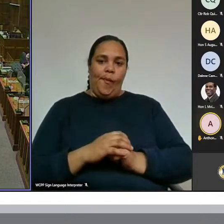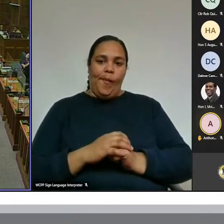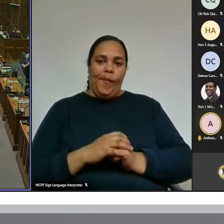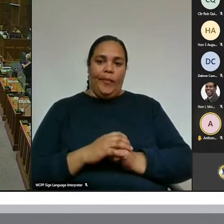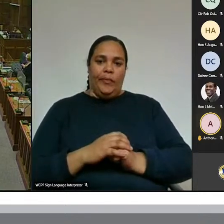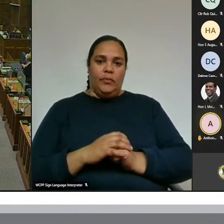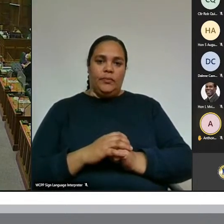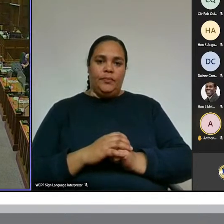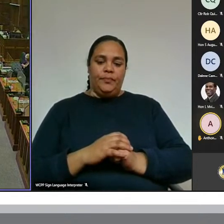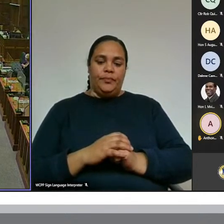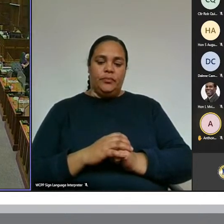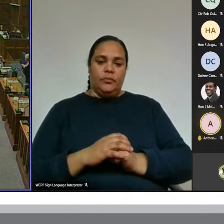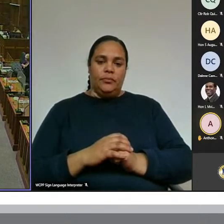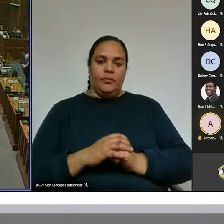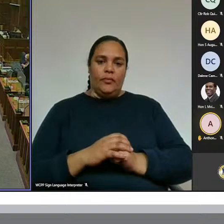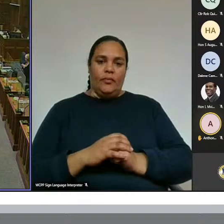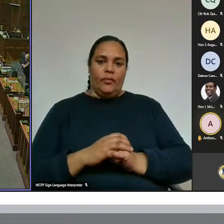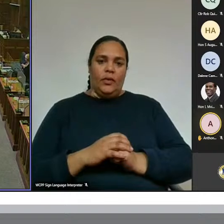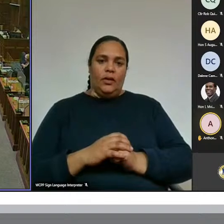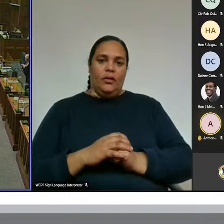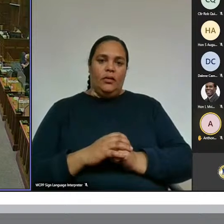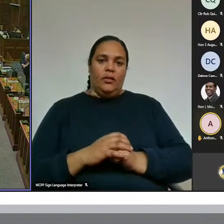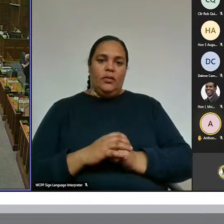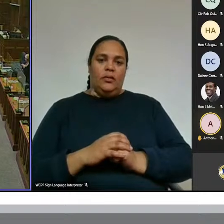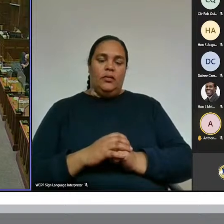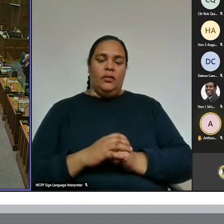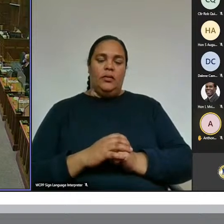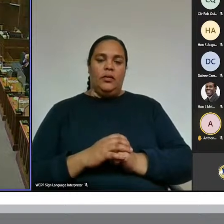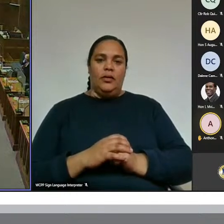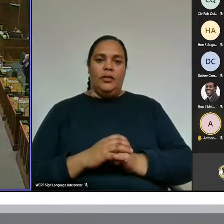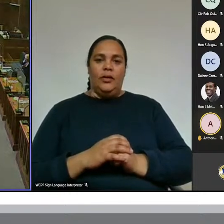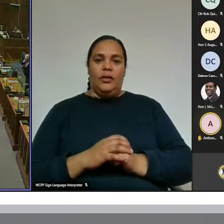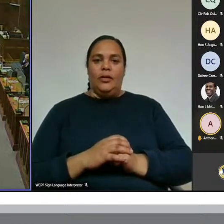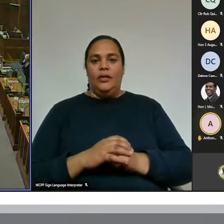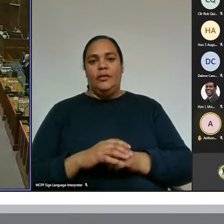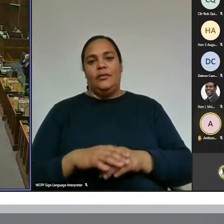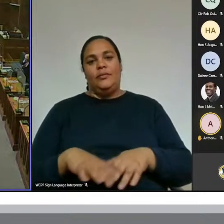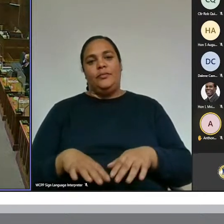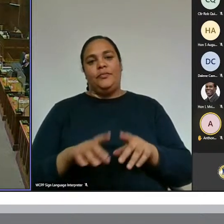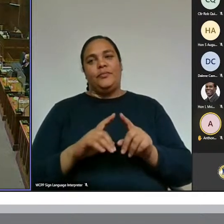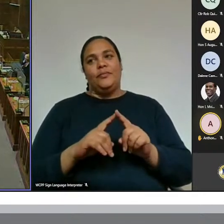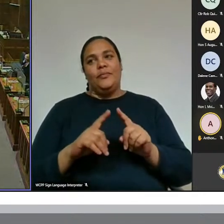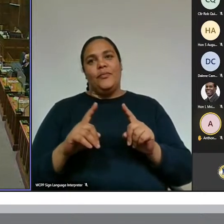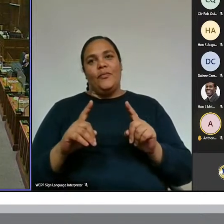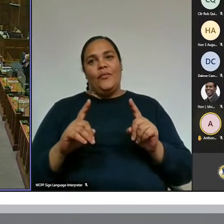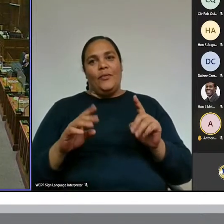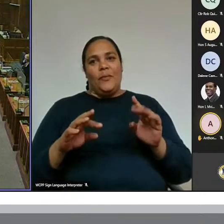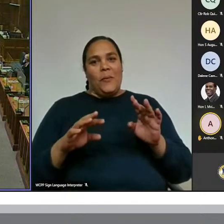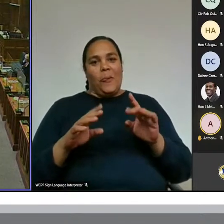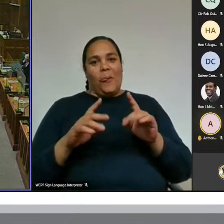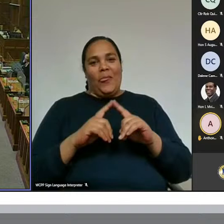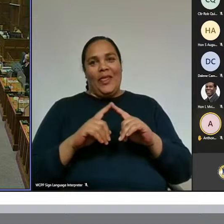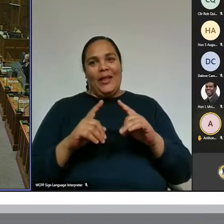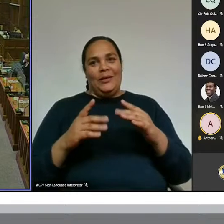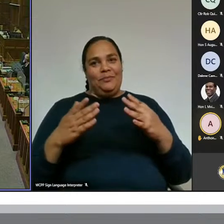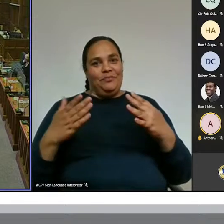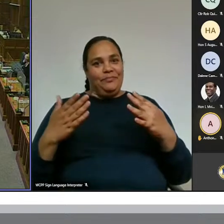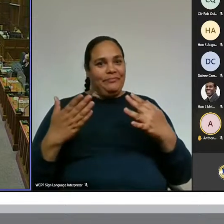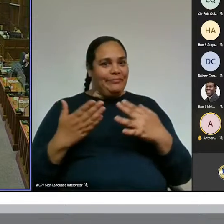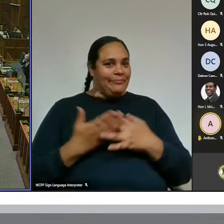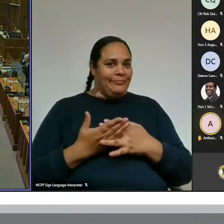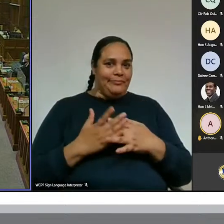would accommodate the concerns raised by Mr. Erasmus and Mr.